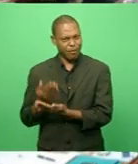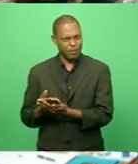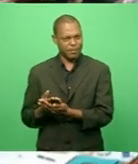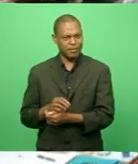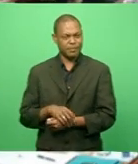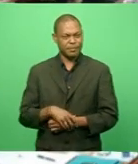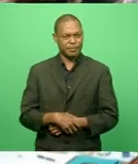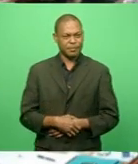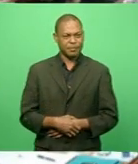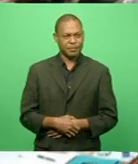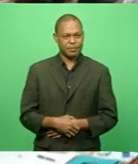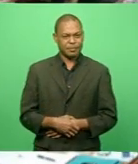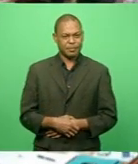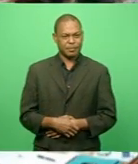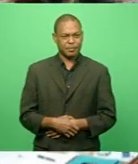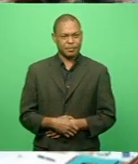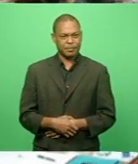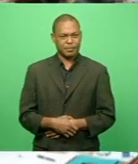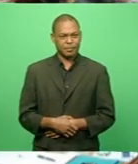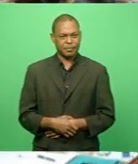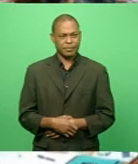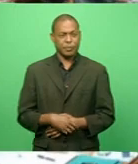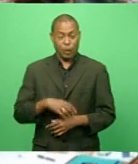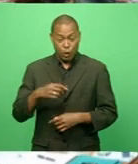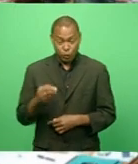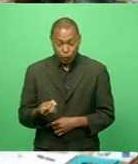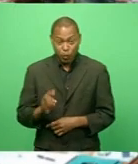take us forward in this important journey,